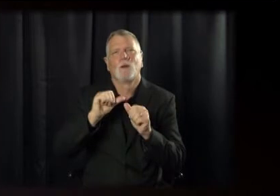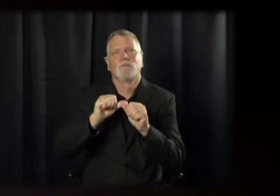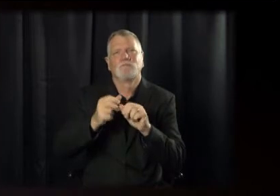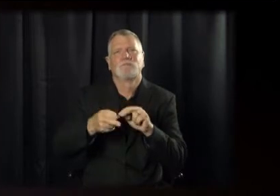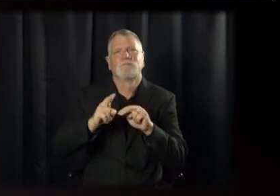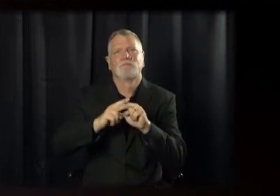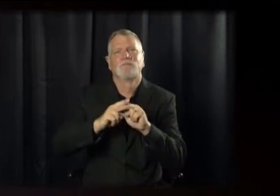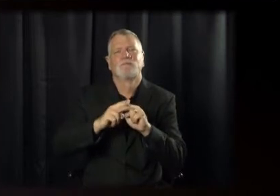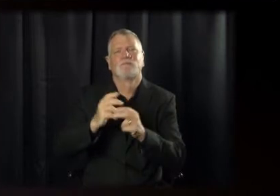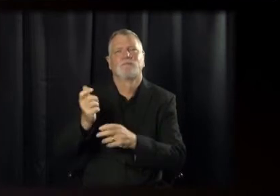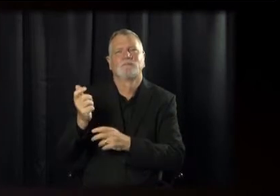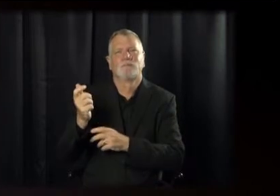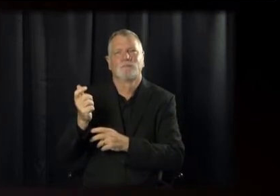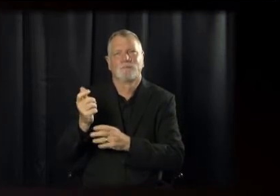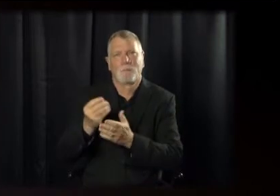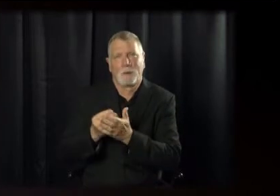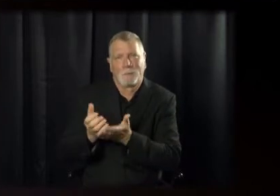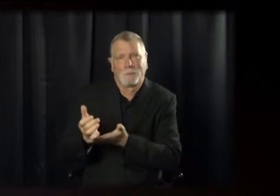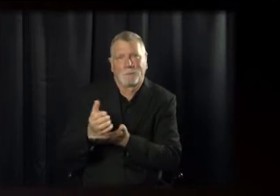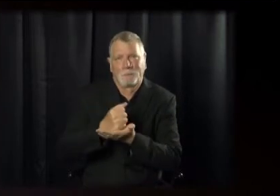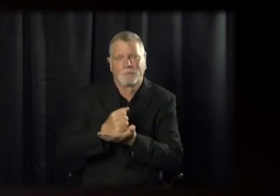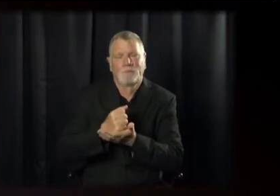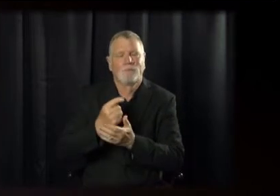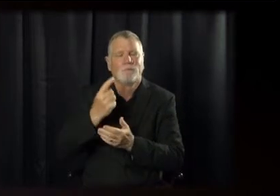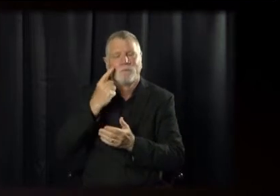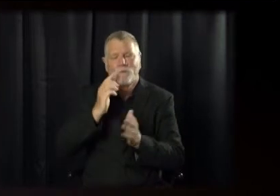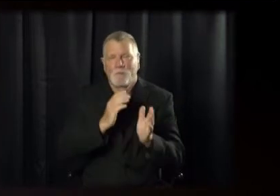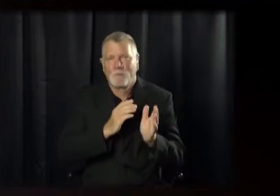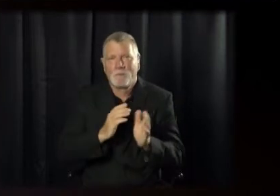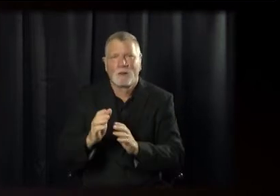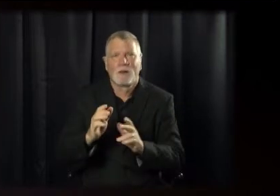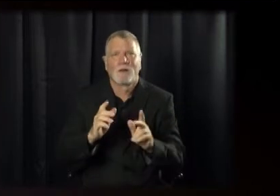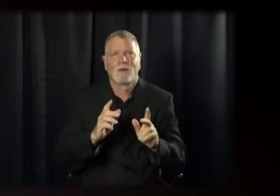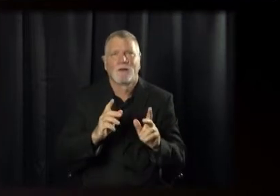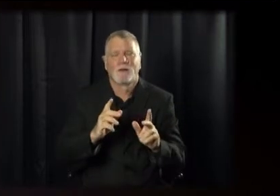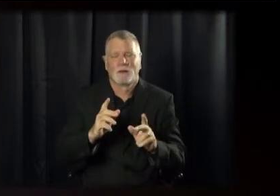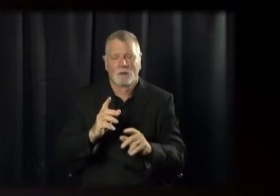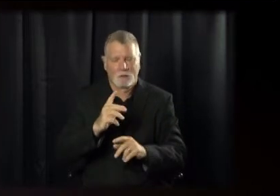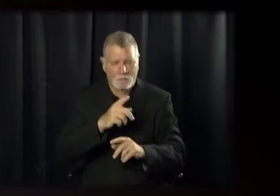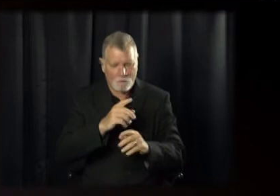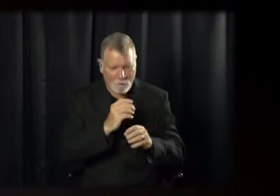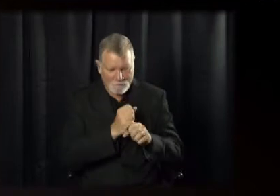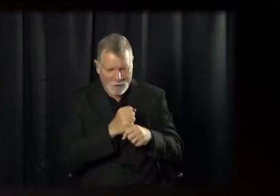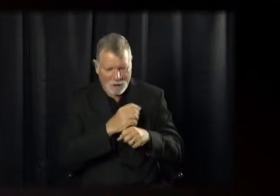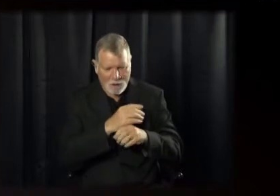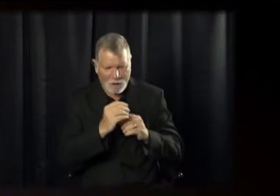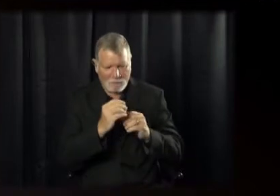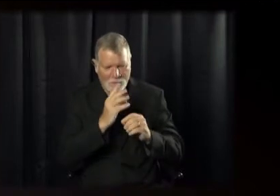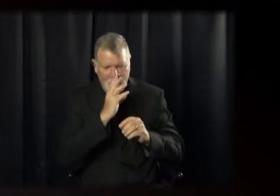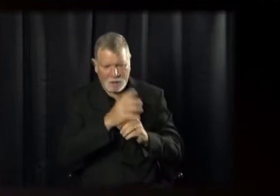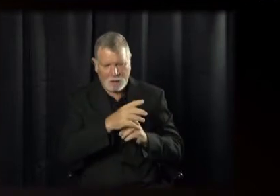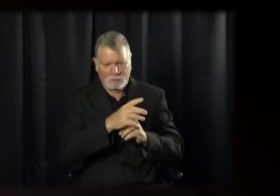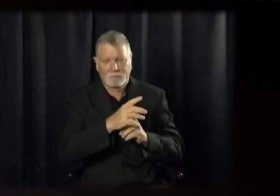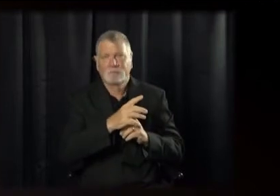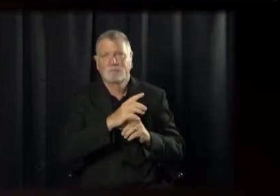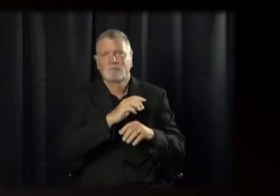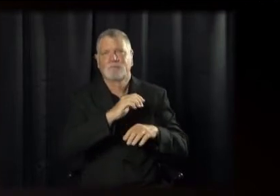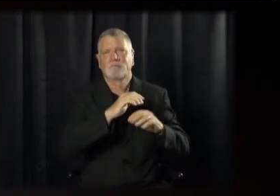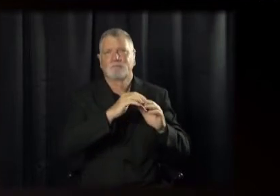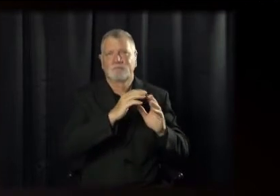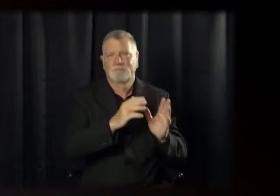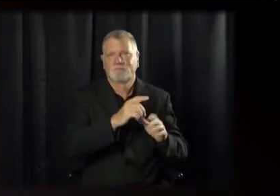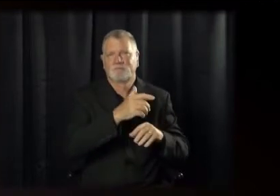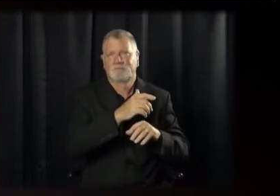revenues. Develop a plan for disrepair, neglected, and damaged assets. Update the current rent